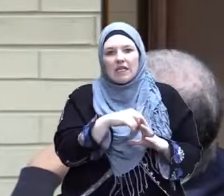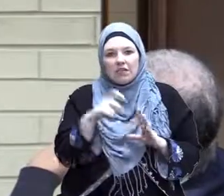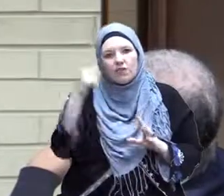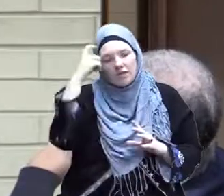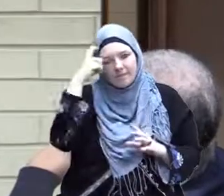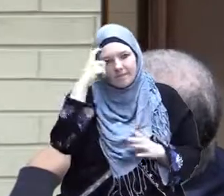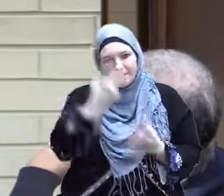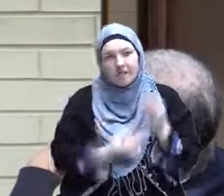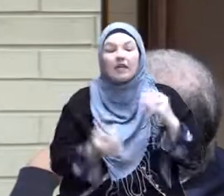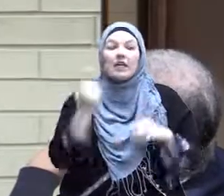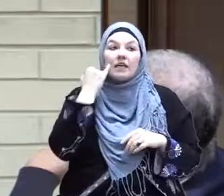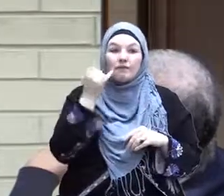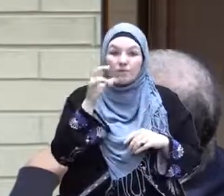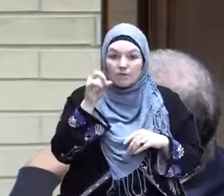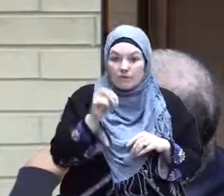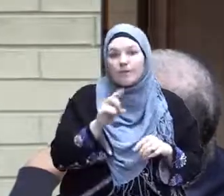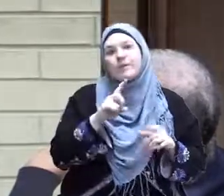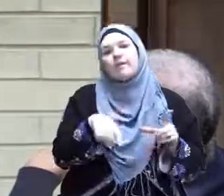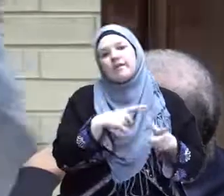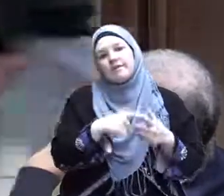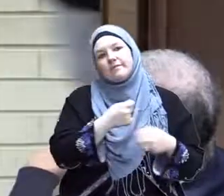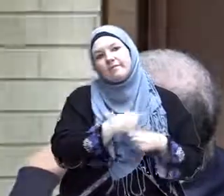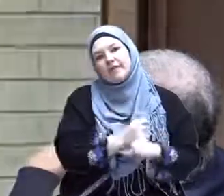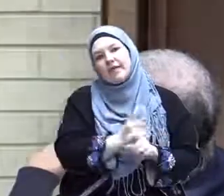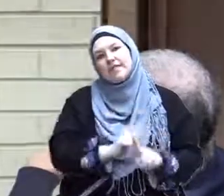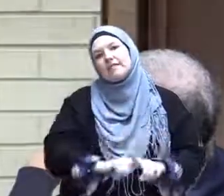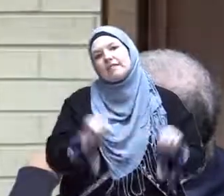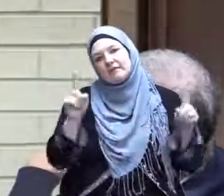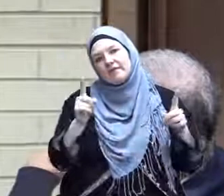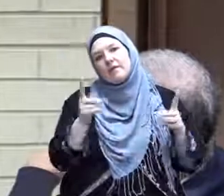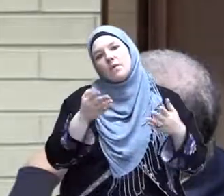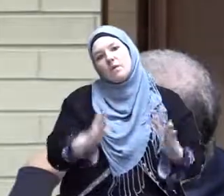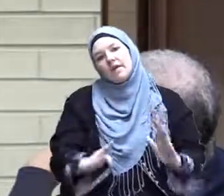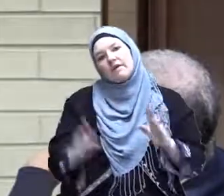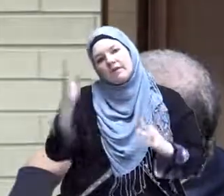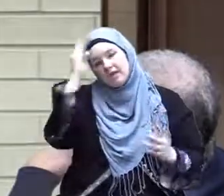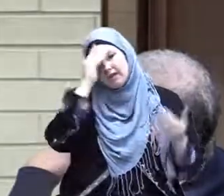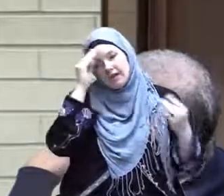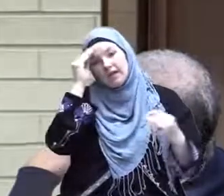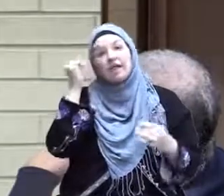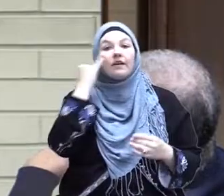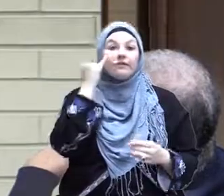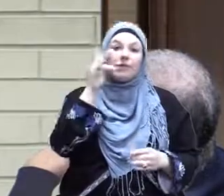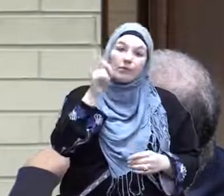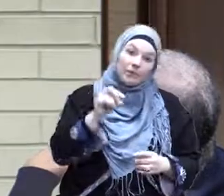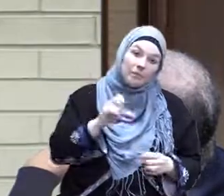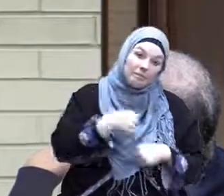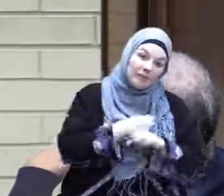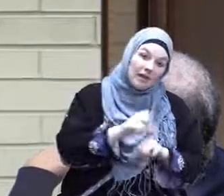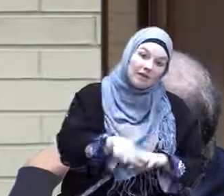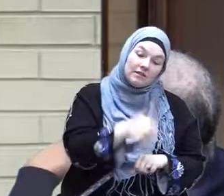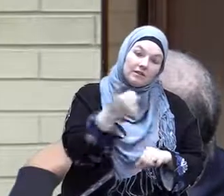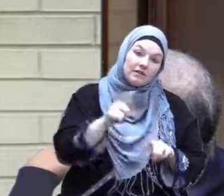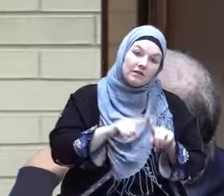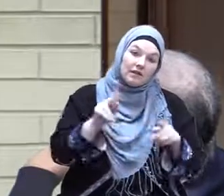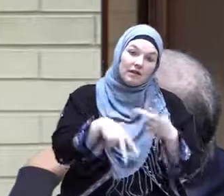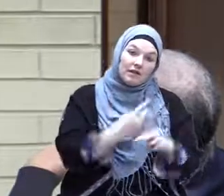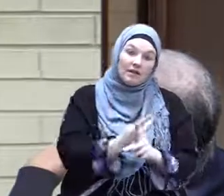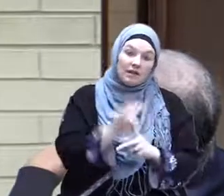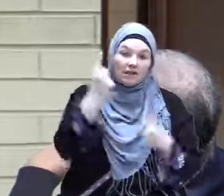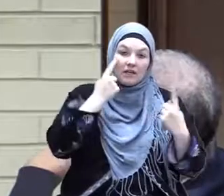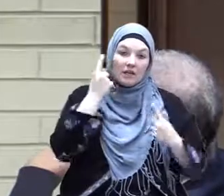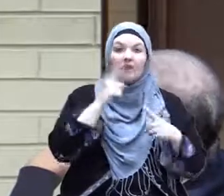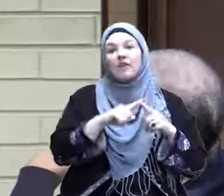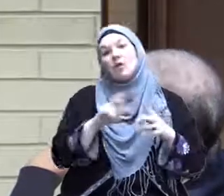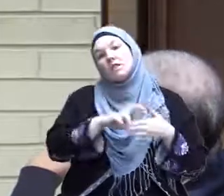head. And if they do, they create a different thinking. And if they do create a different thinking, they result